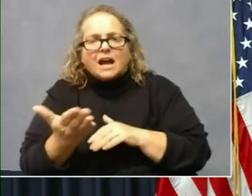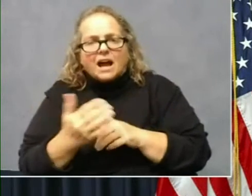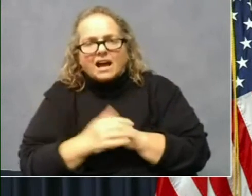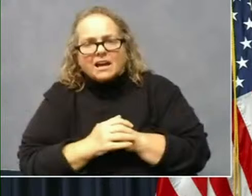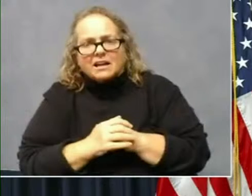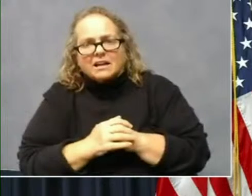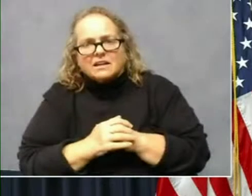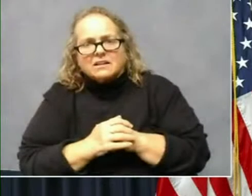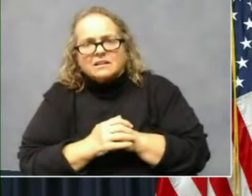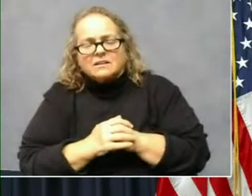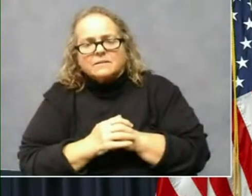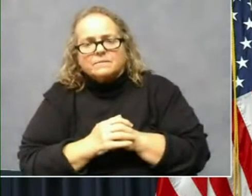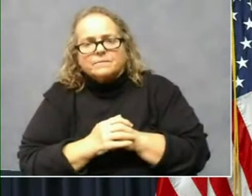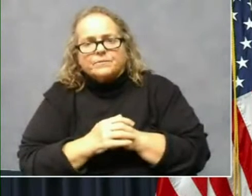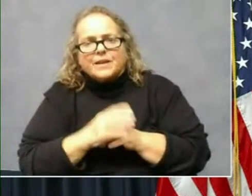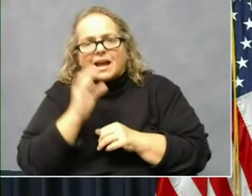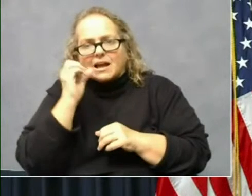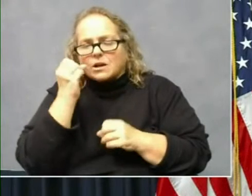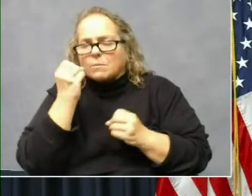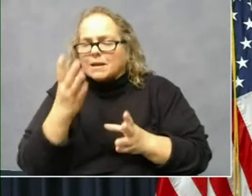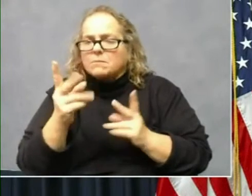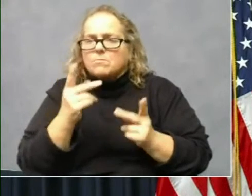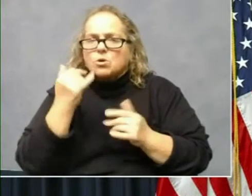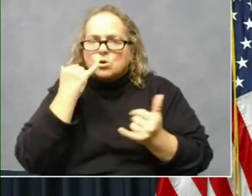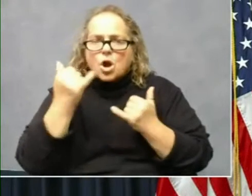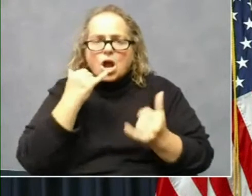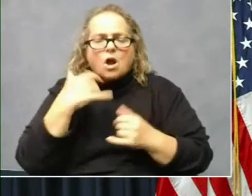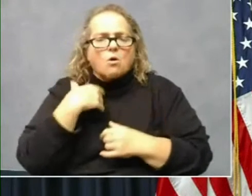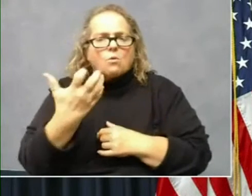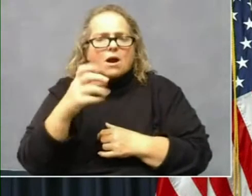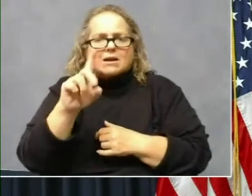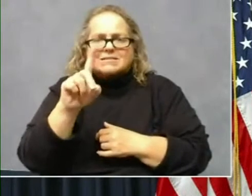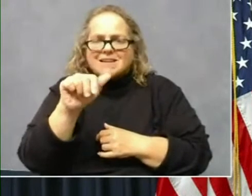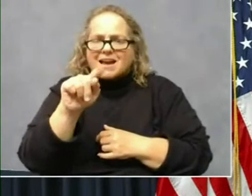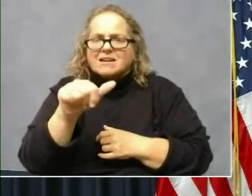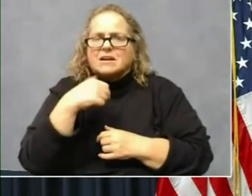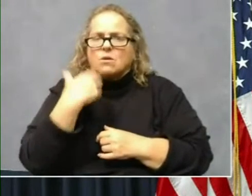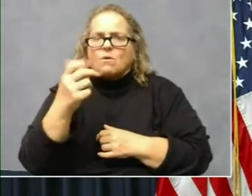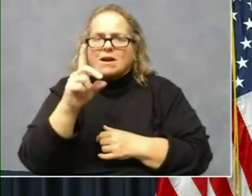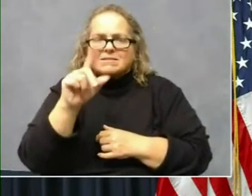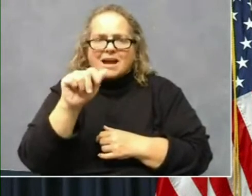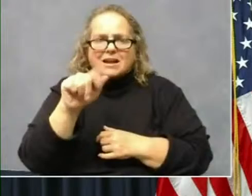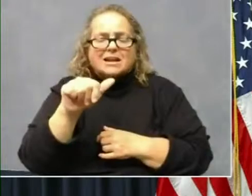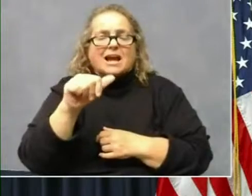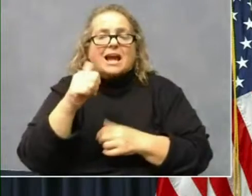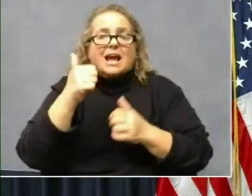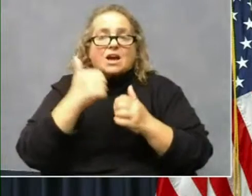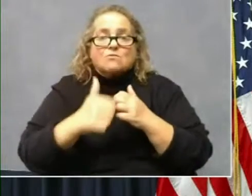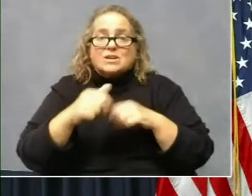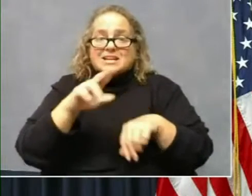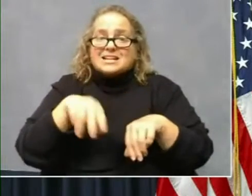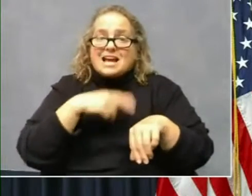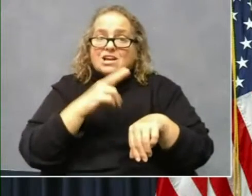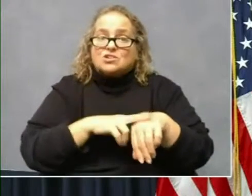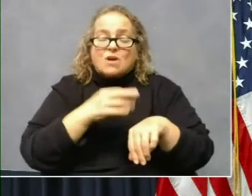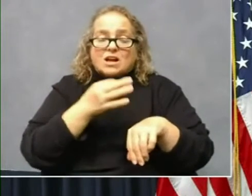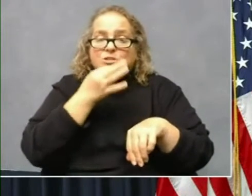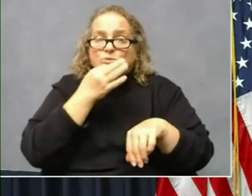for data in areas where every national expert tells us the same thing. And so